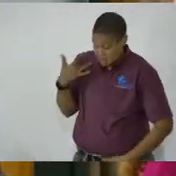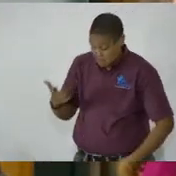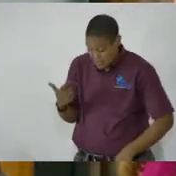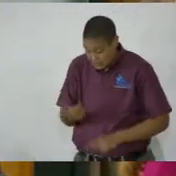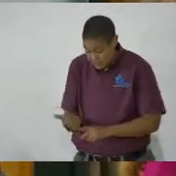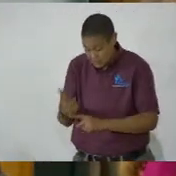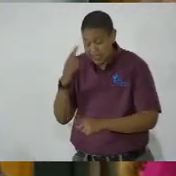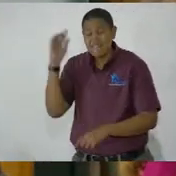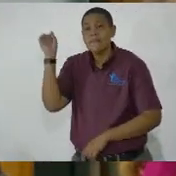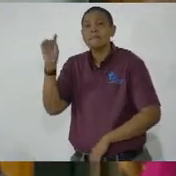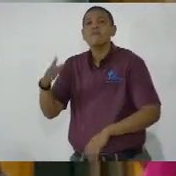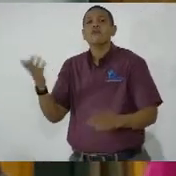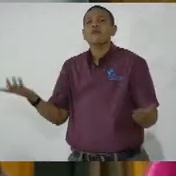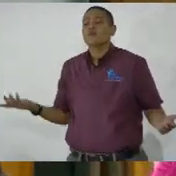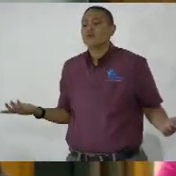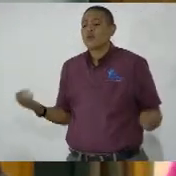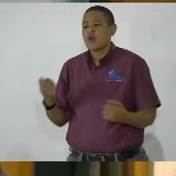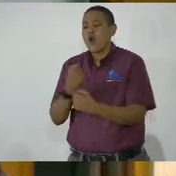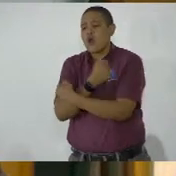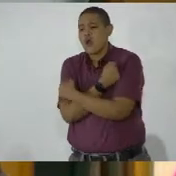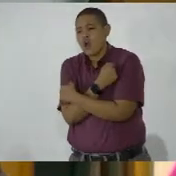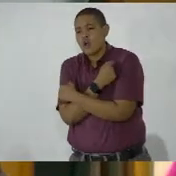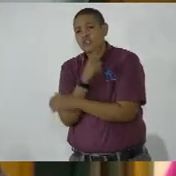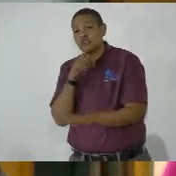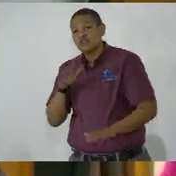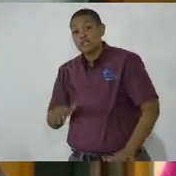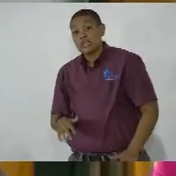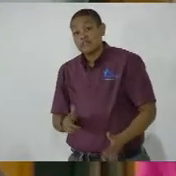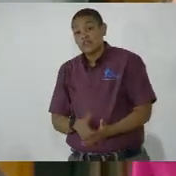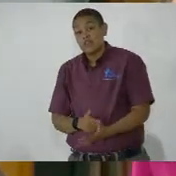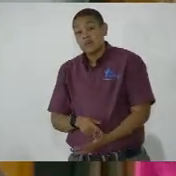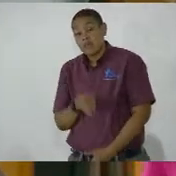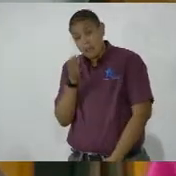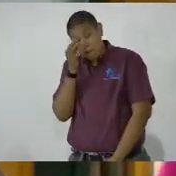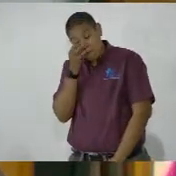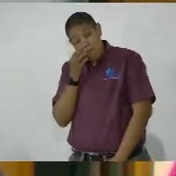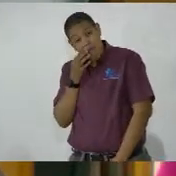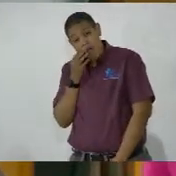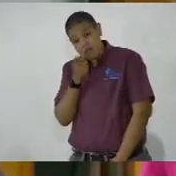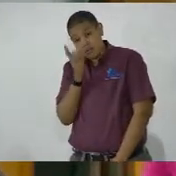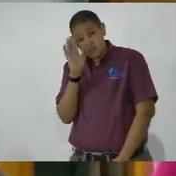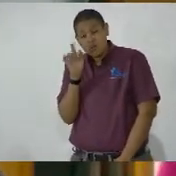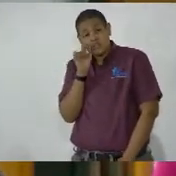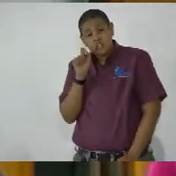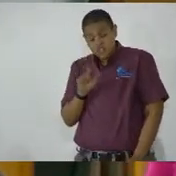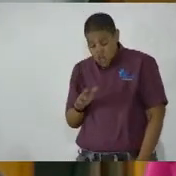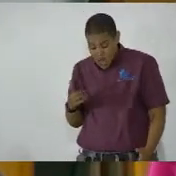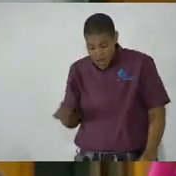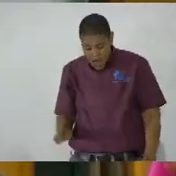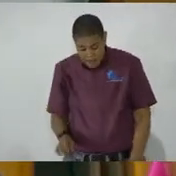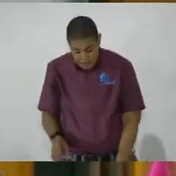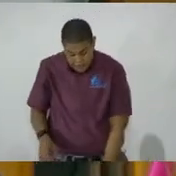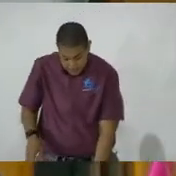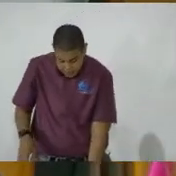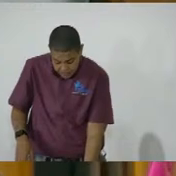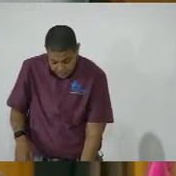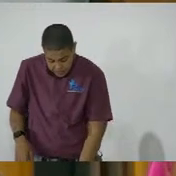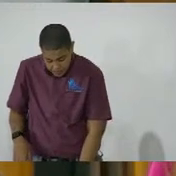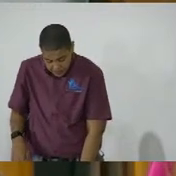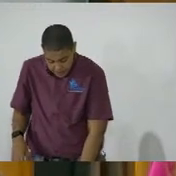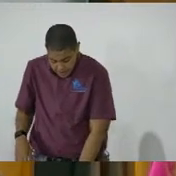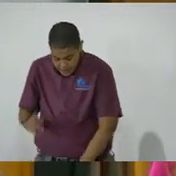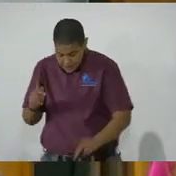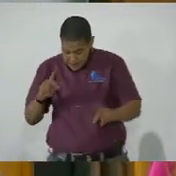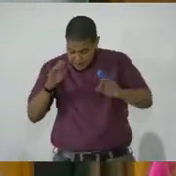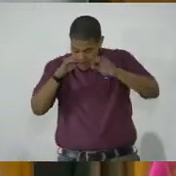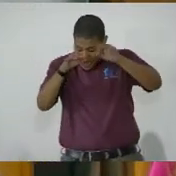bring hugs, relief, and tears. You'd be amazed, Madam Speaker, when people explain to you how they